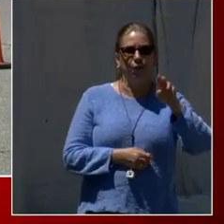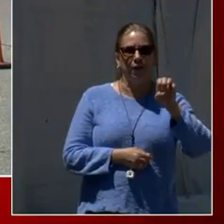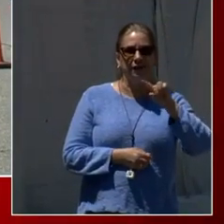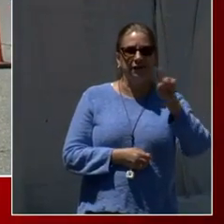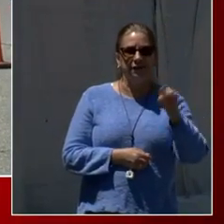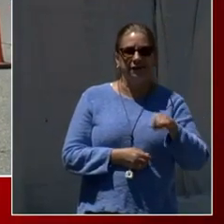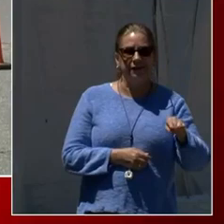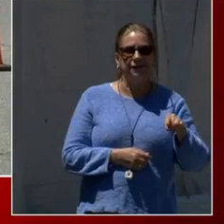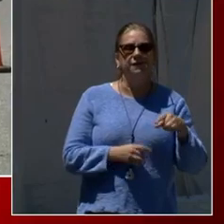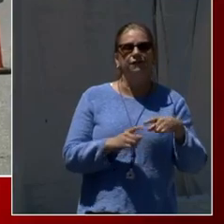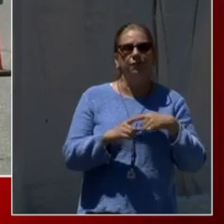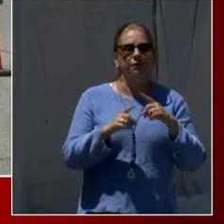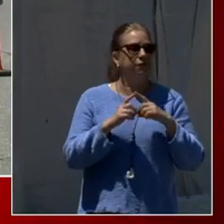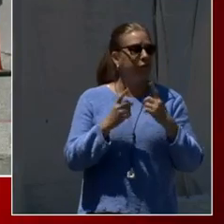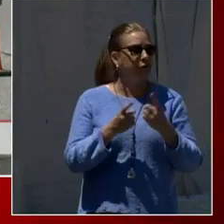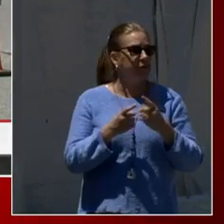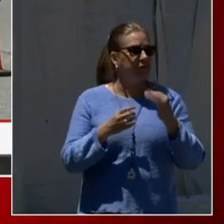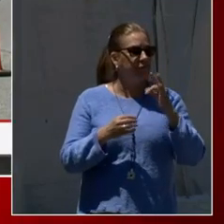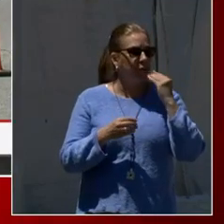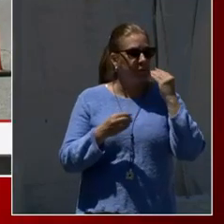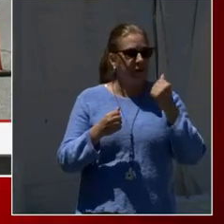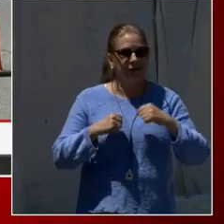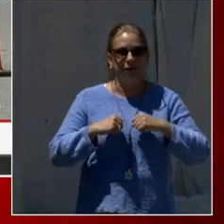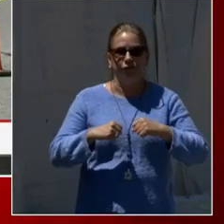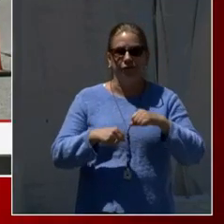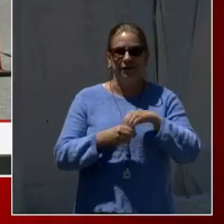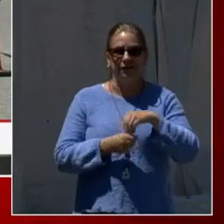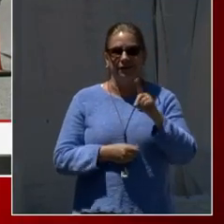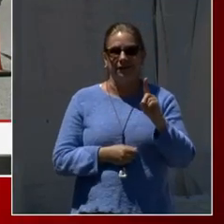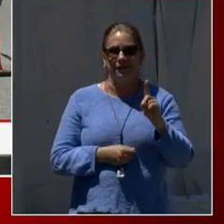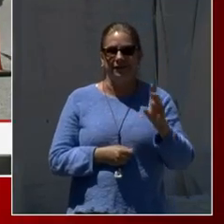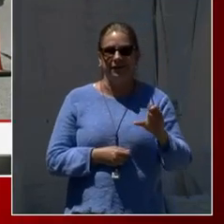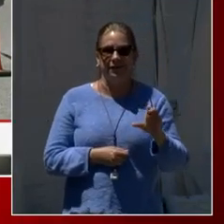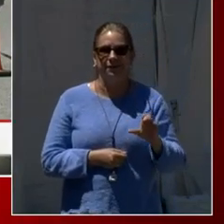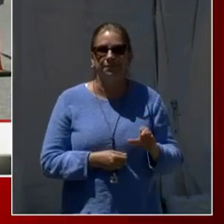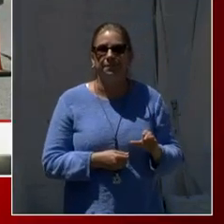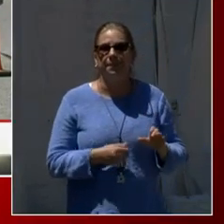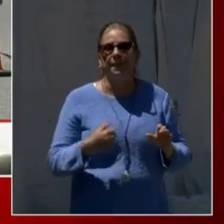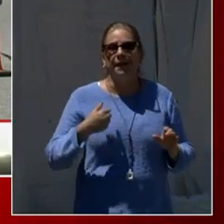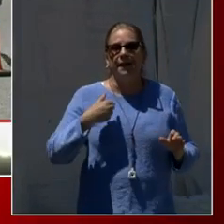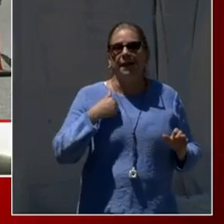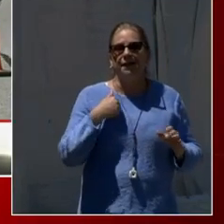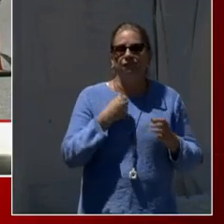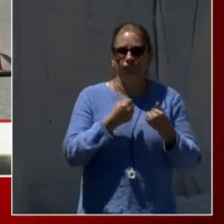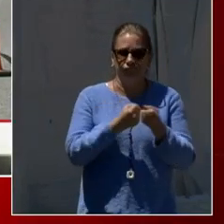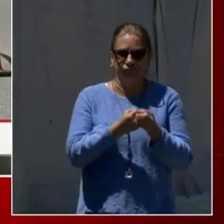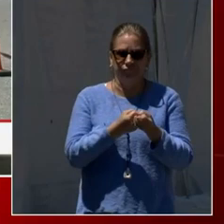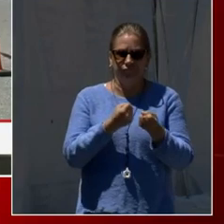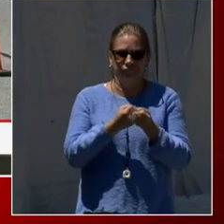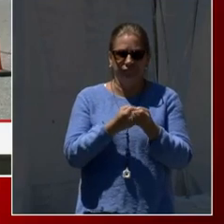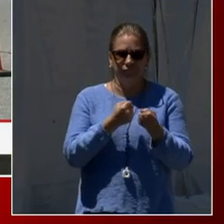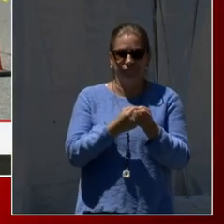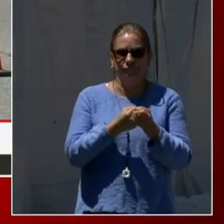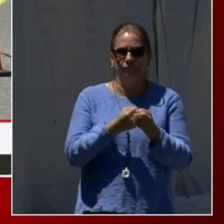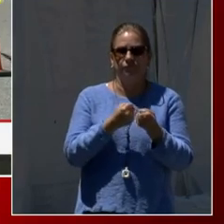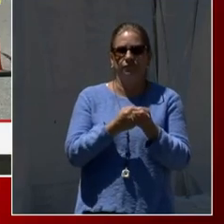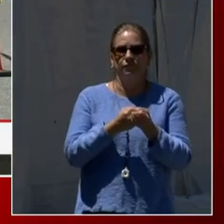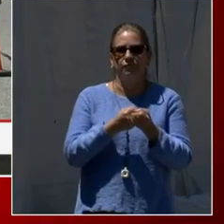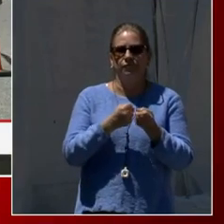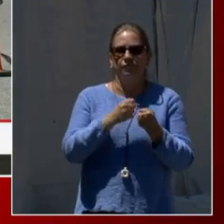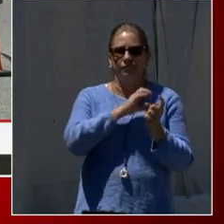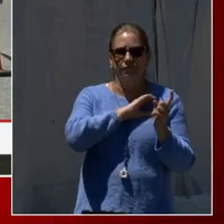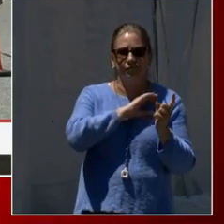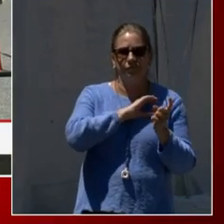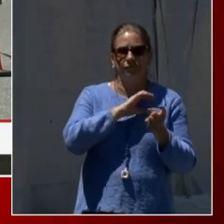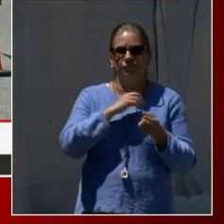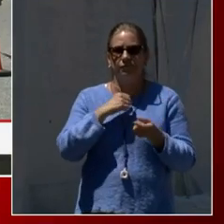HCEMA has been supporting MPD throughout this event and looking at specifically disinformation campaigns and social media. We